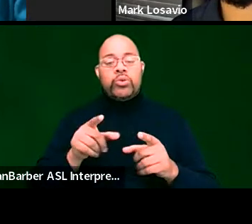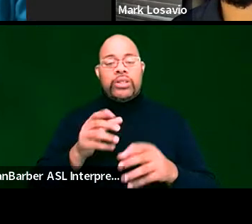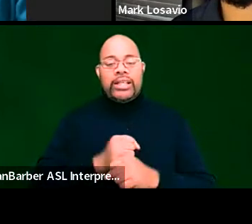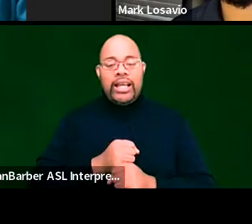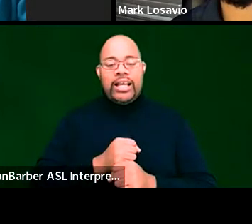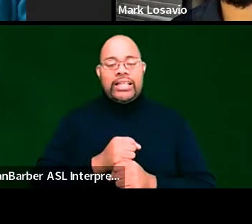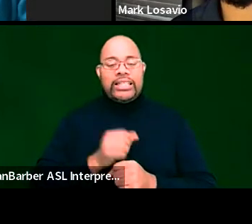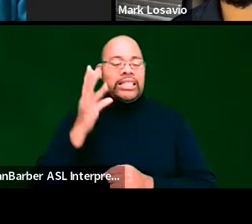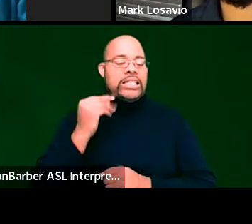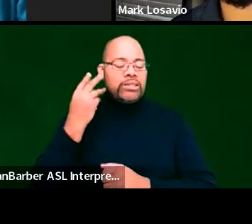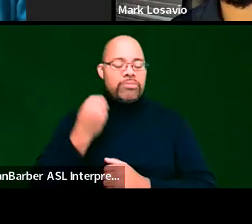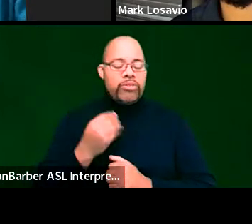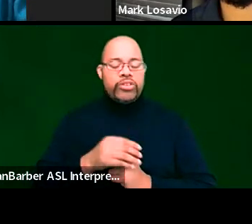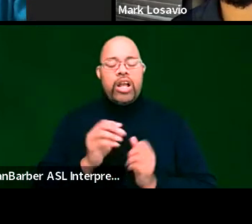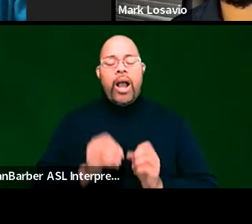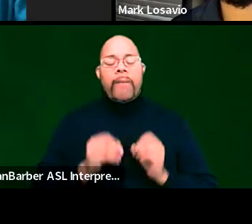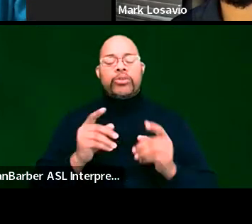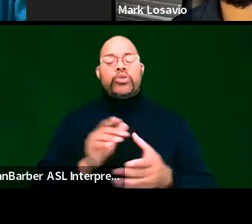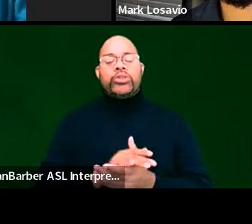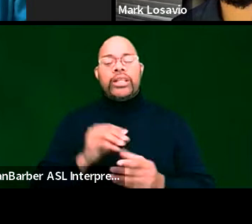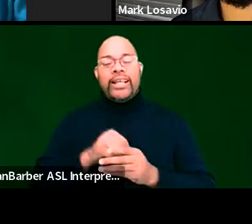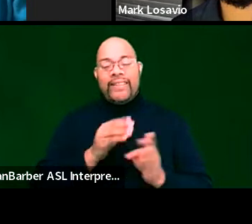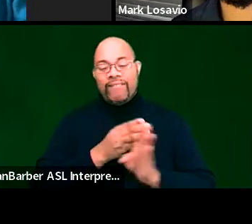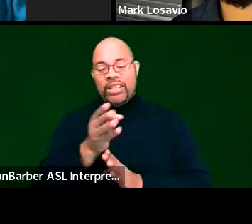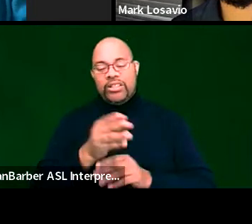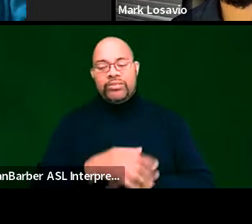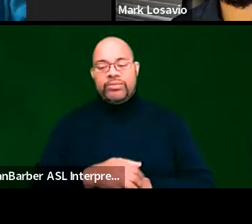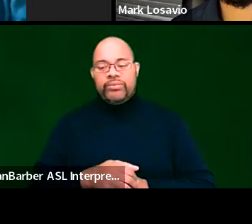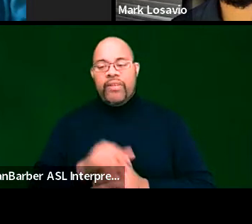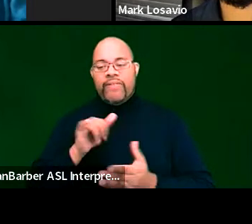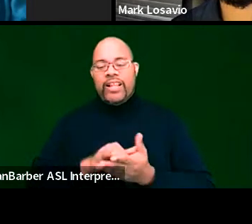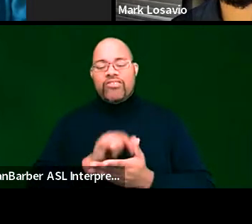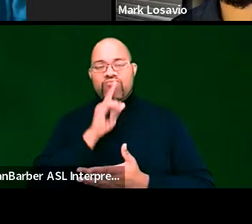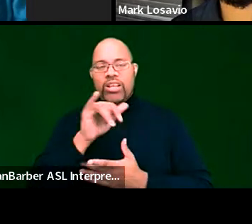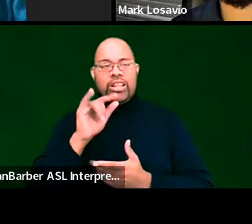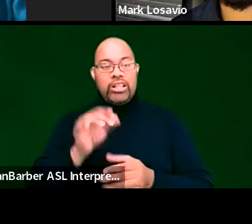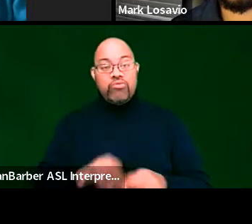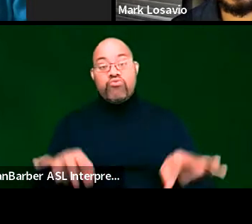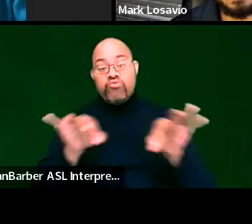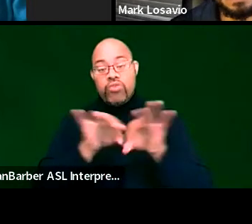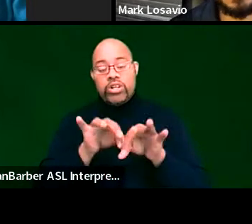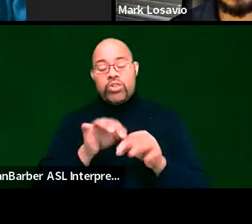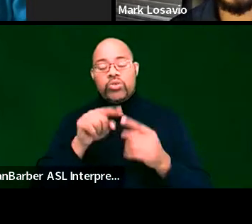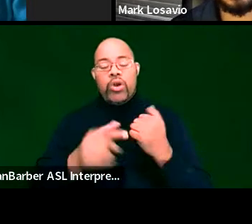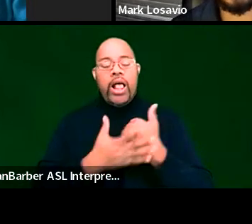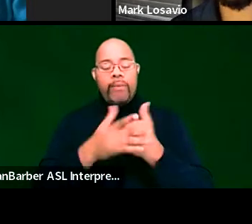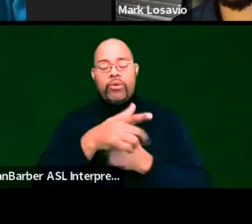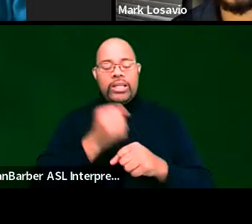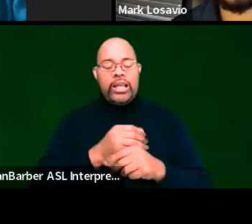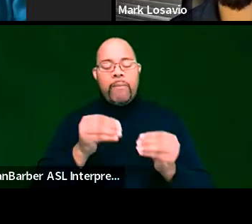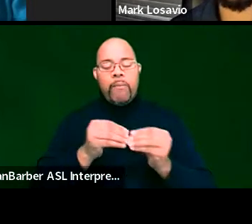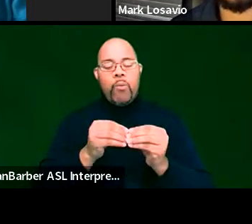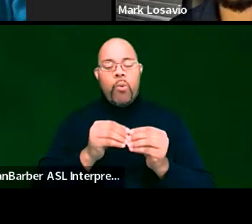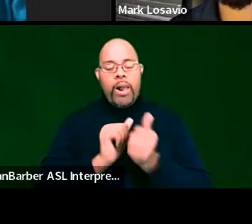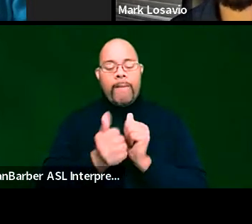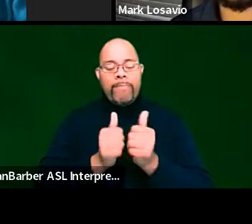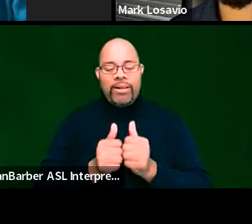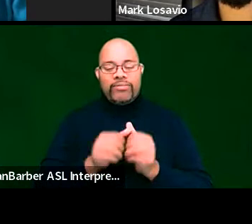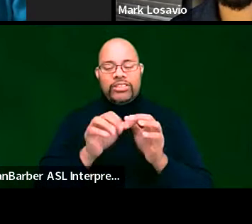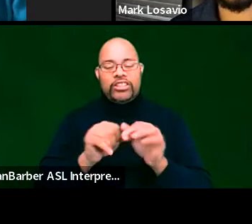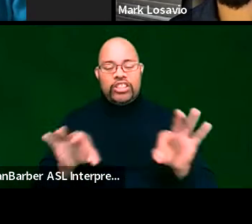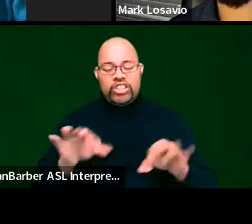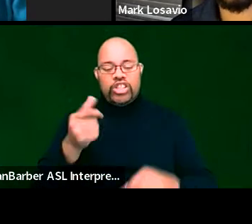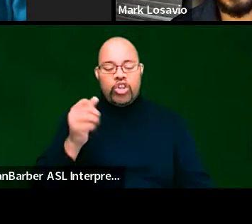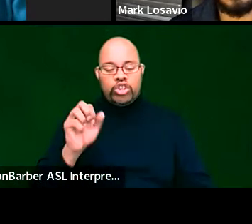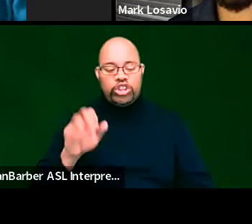like experiential opportunities in the field, which is really critical to helping you get more competitive scholarships